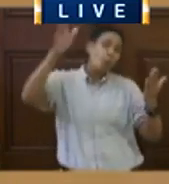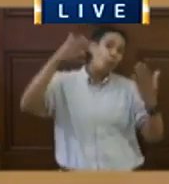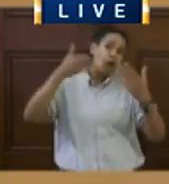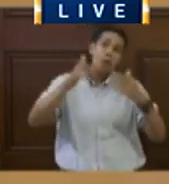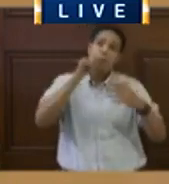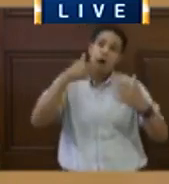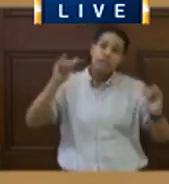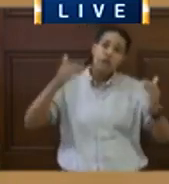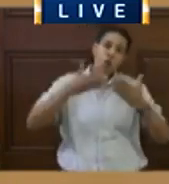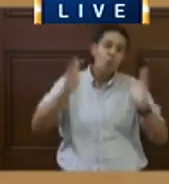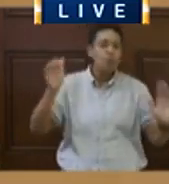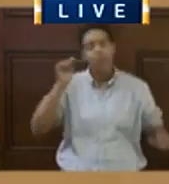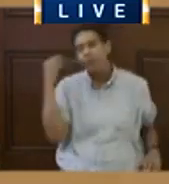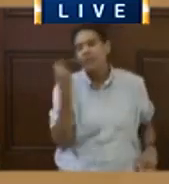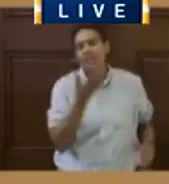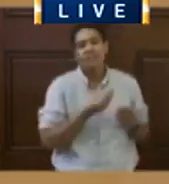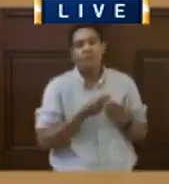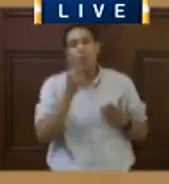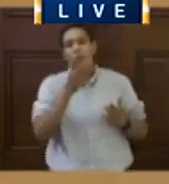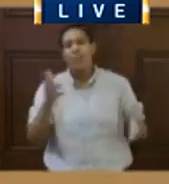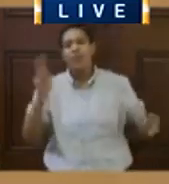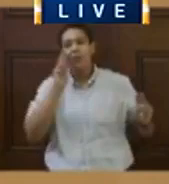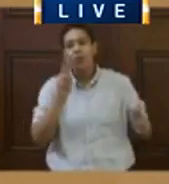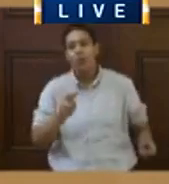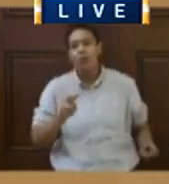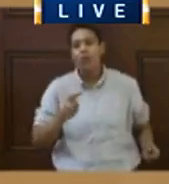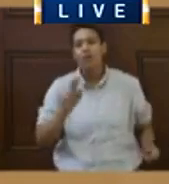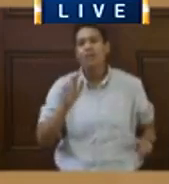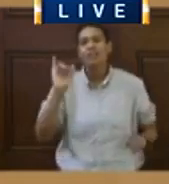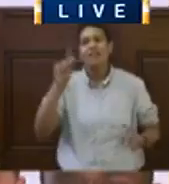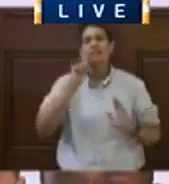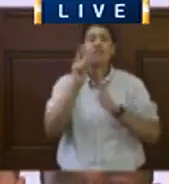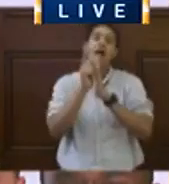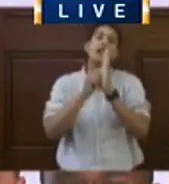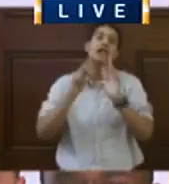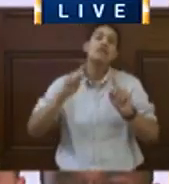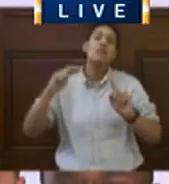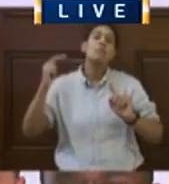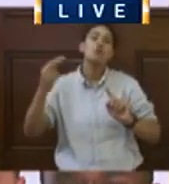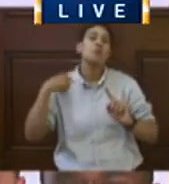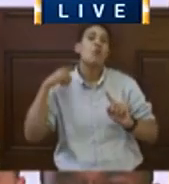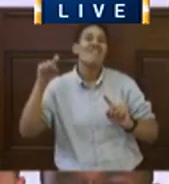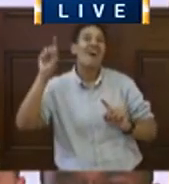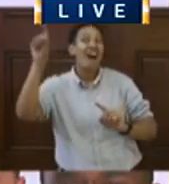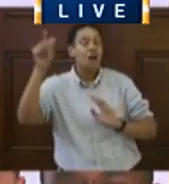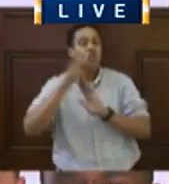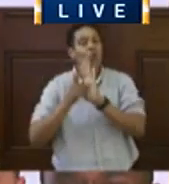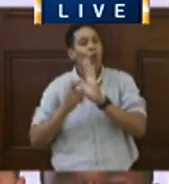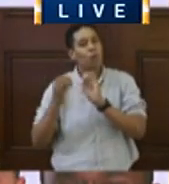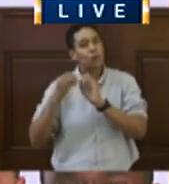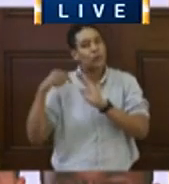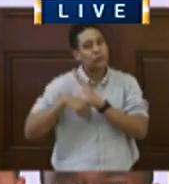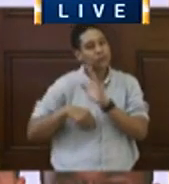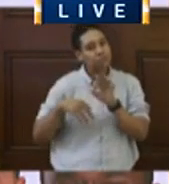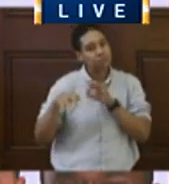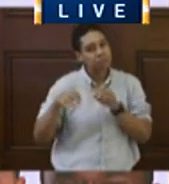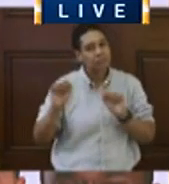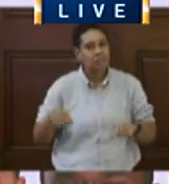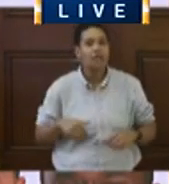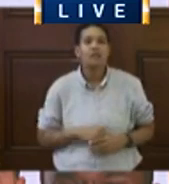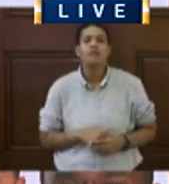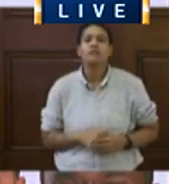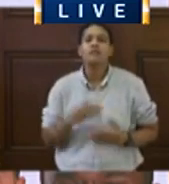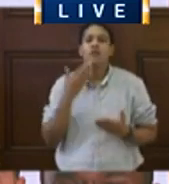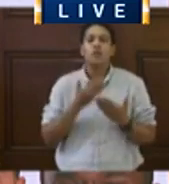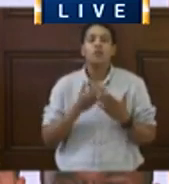Yes. That's one thing we could look at. But but that's from a legal perspective, and we'll Yes. take legal advice, and that's a good question. yeah. Very good. Thank you so much, Prime Minister. Ian Robb